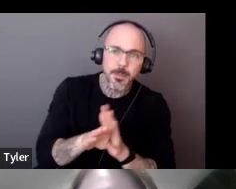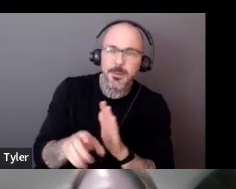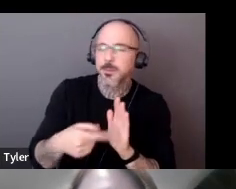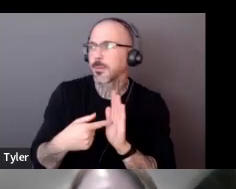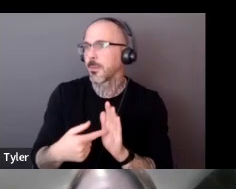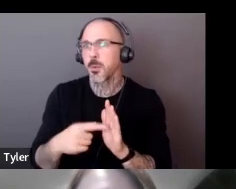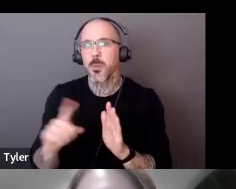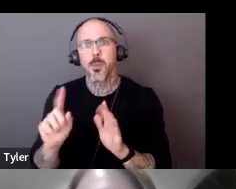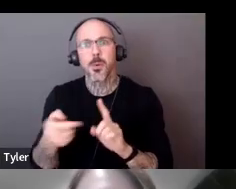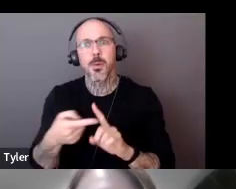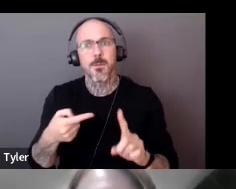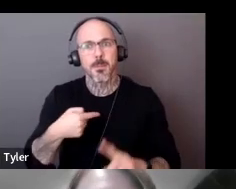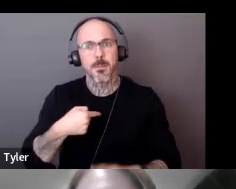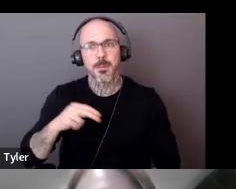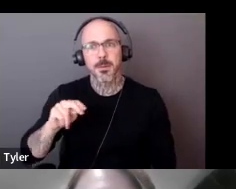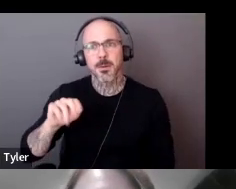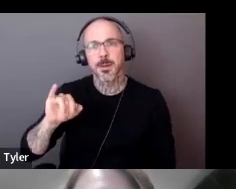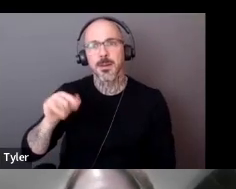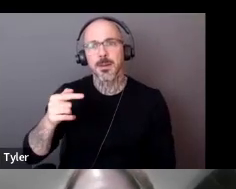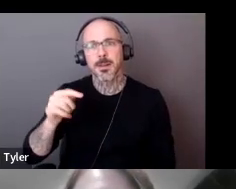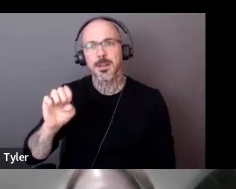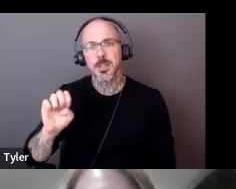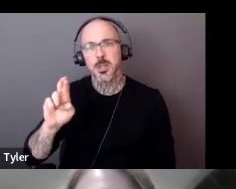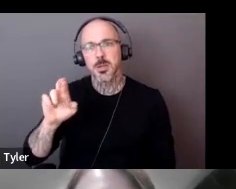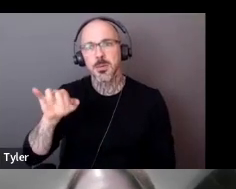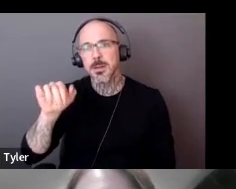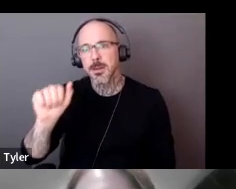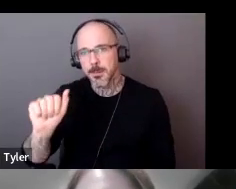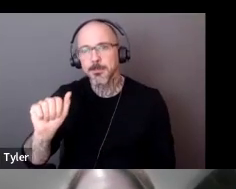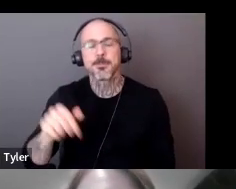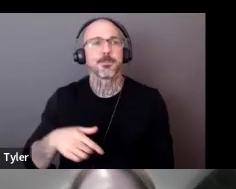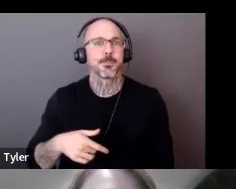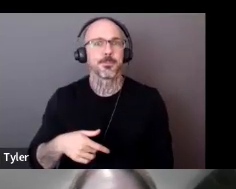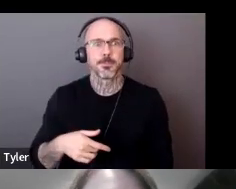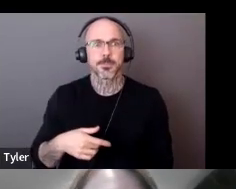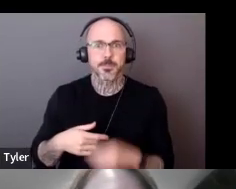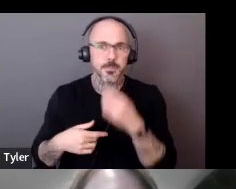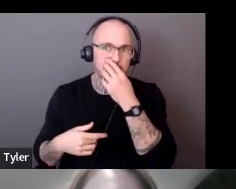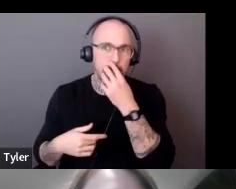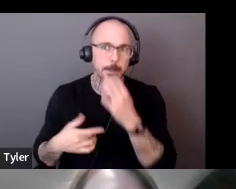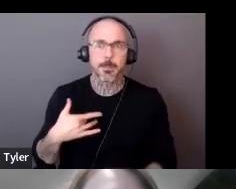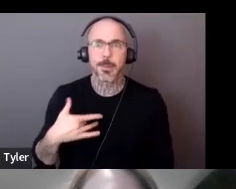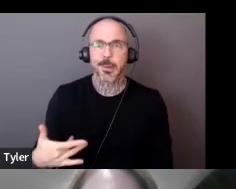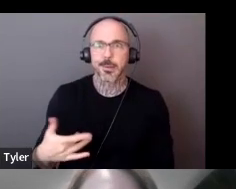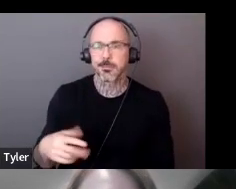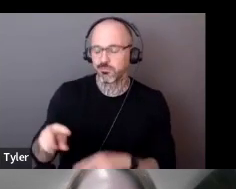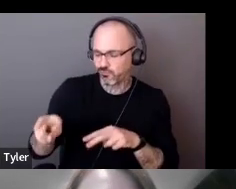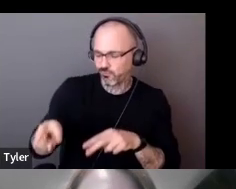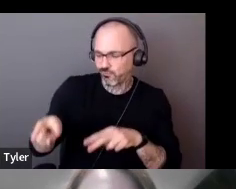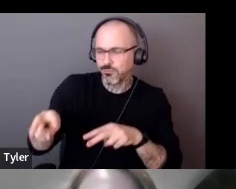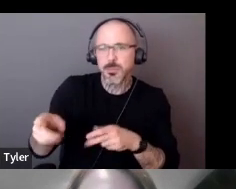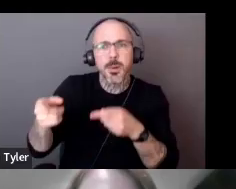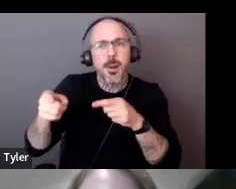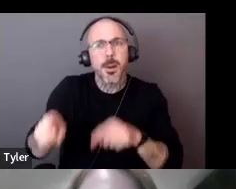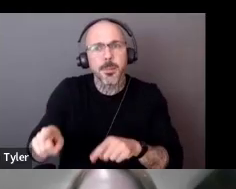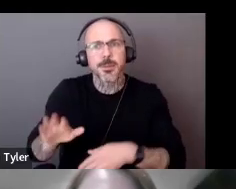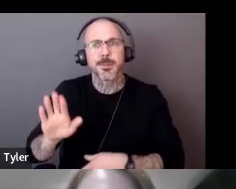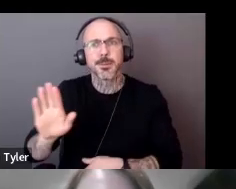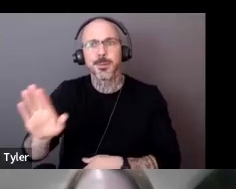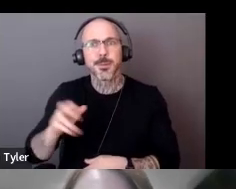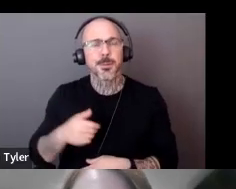stigmatization, they don't like coming out to air their views or experiences, or